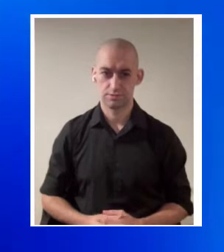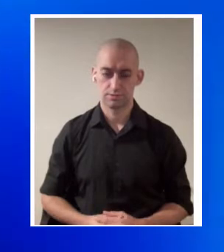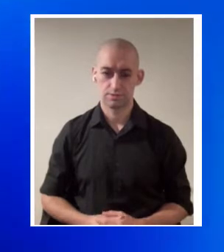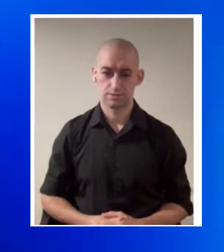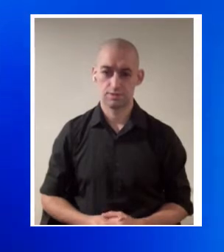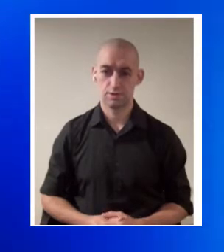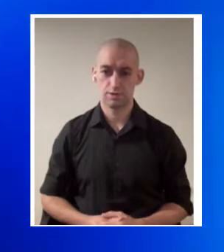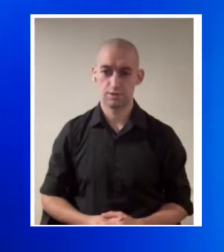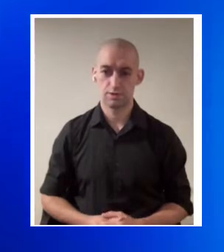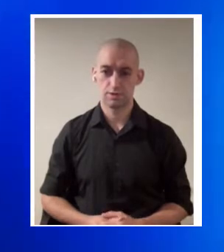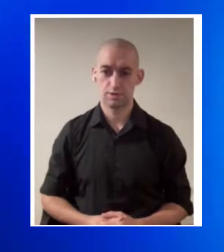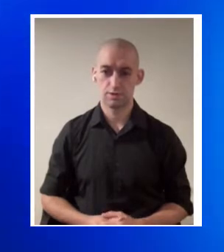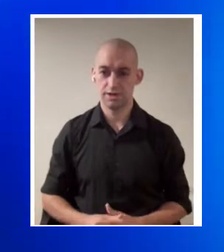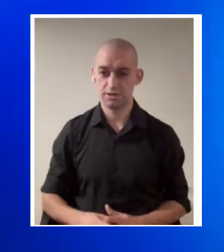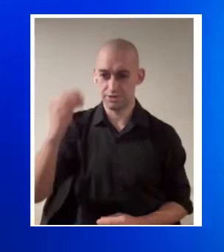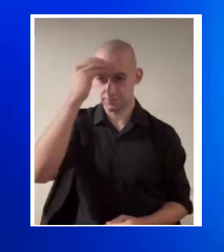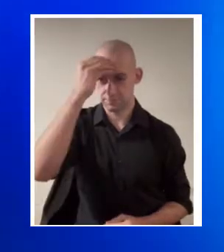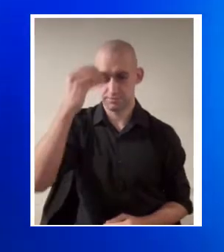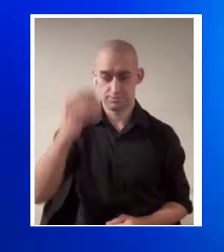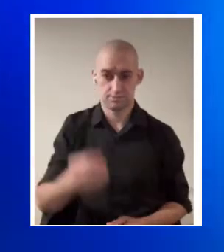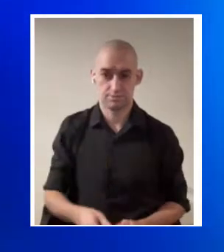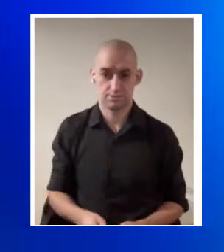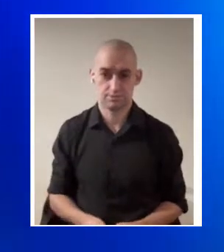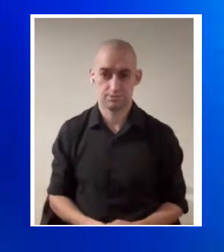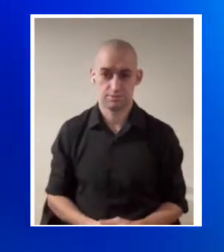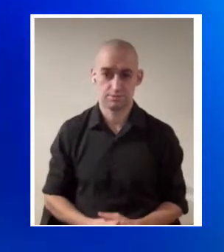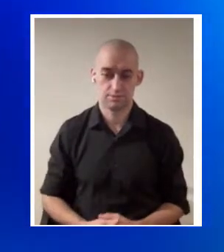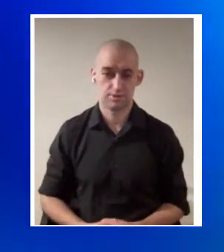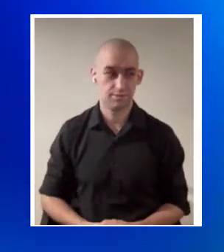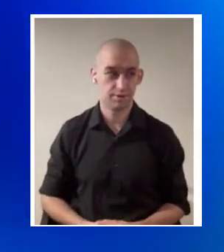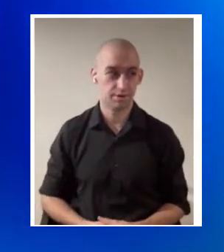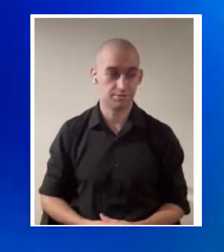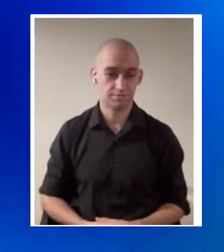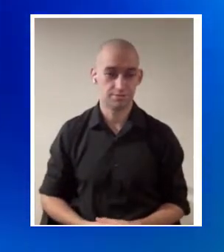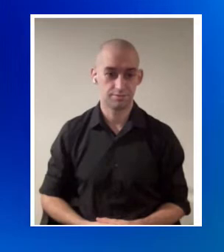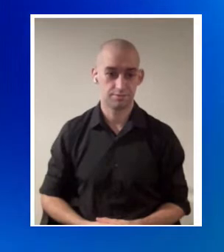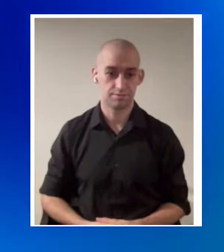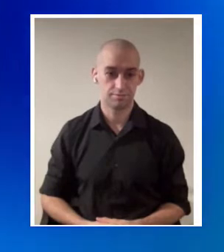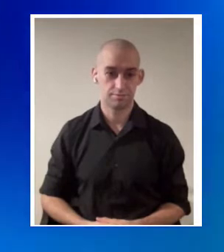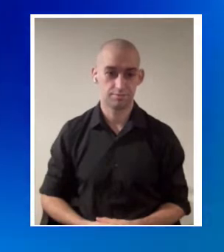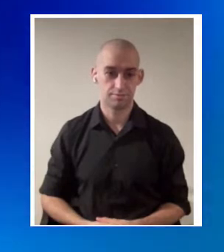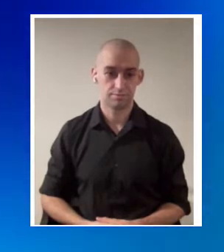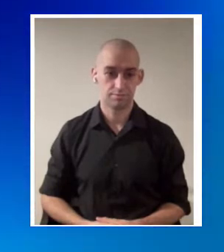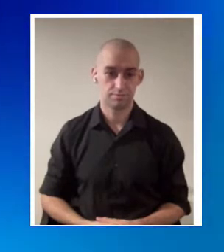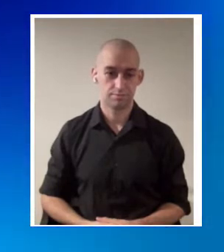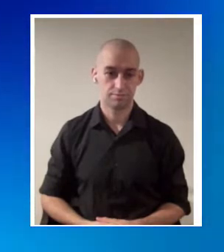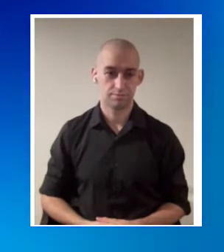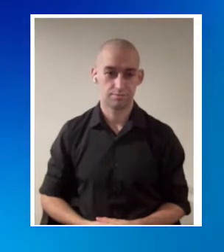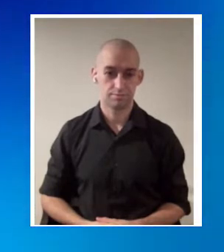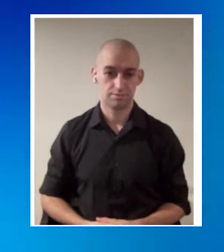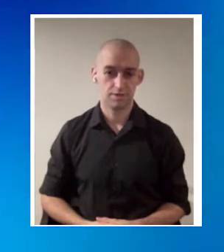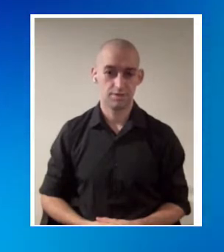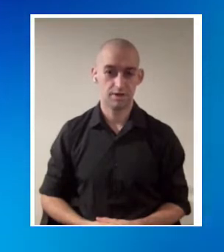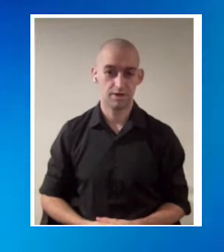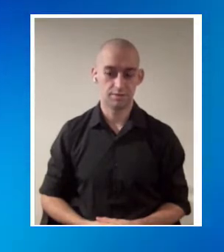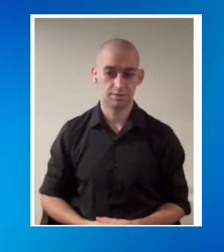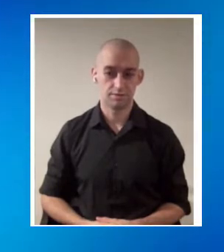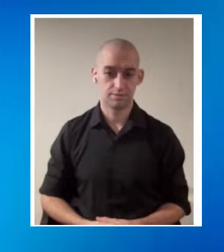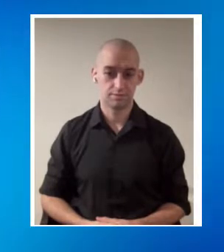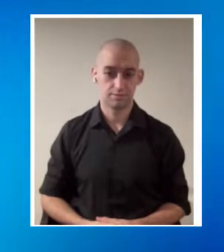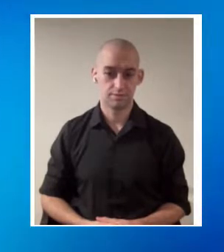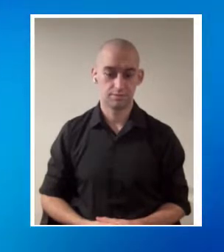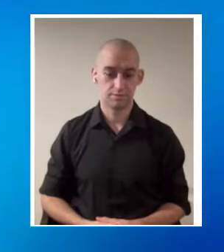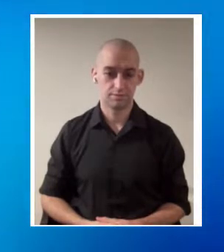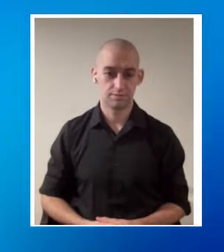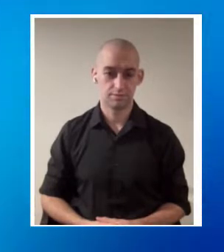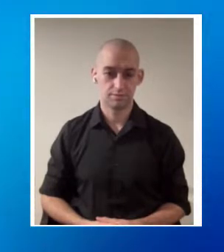So if we could just scroll through it really quick to ensure that we've got the 5 in there, and that we announce, or